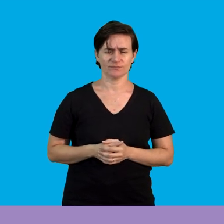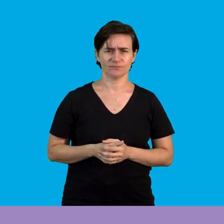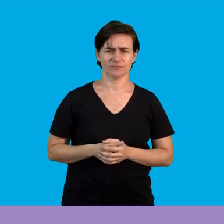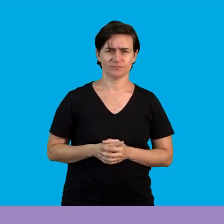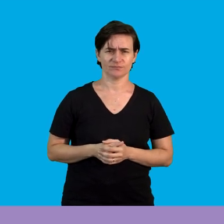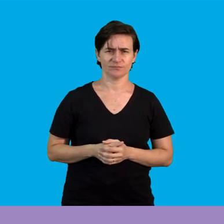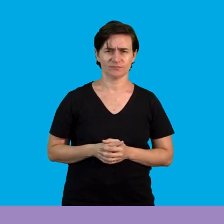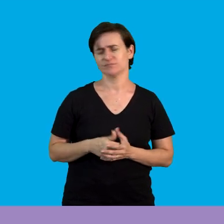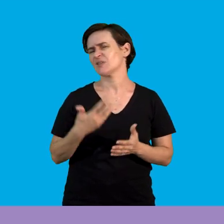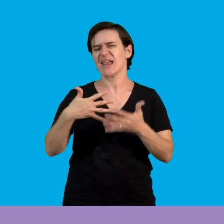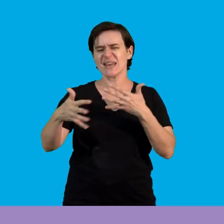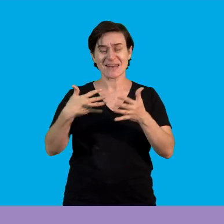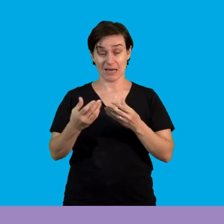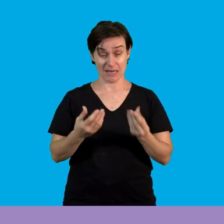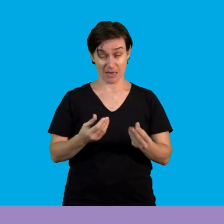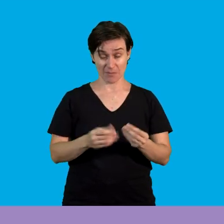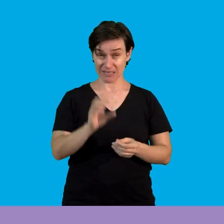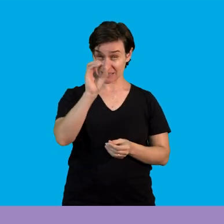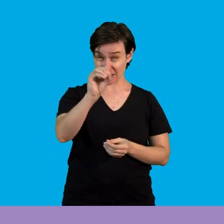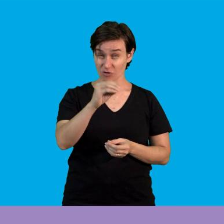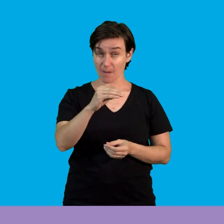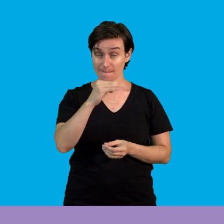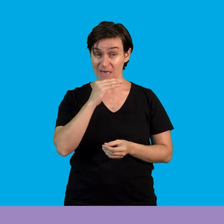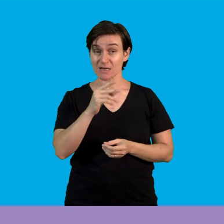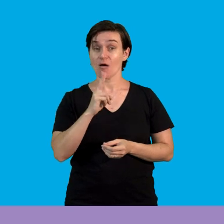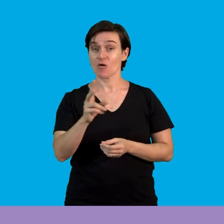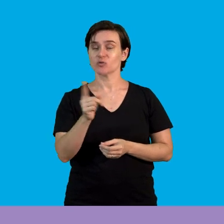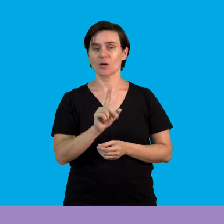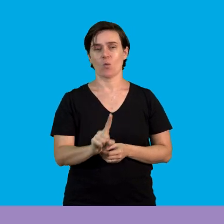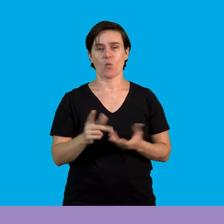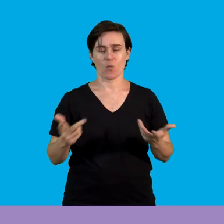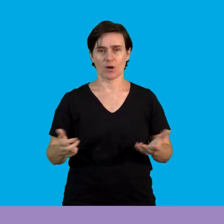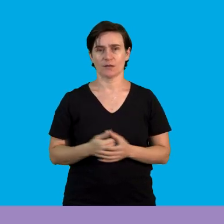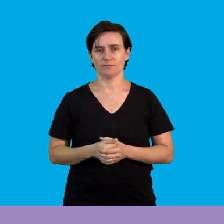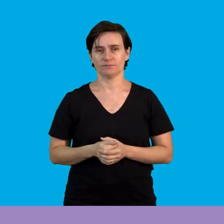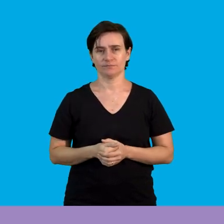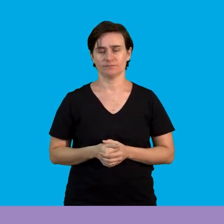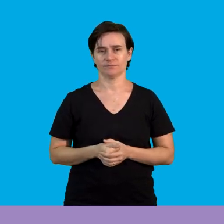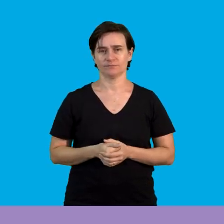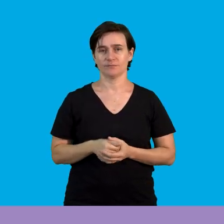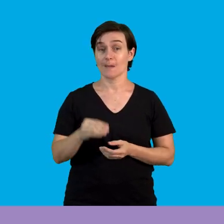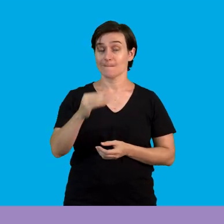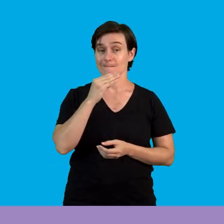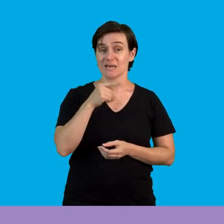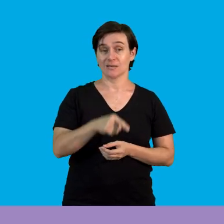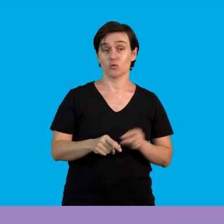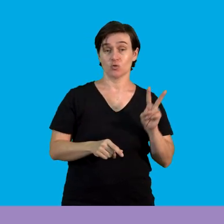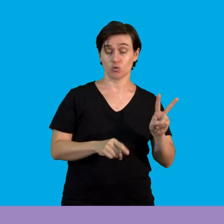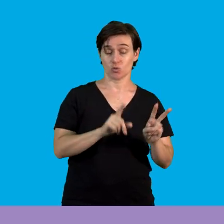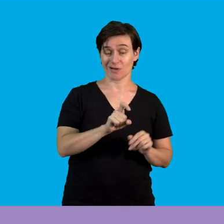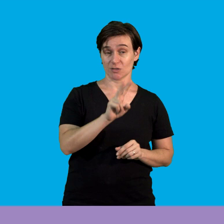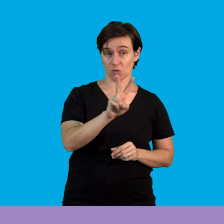0 itself, raised to the exponent 0, the answer is 1. So this expression then would be written